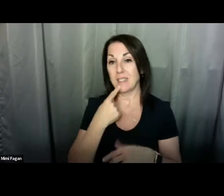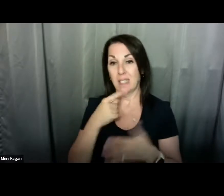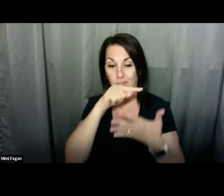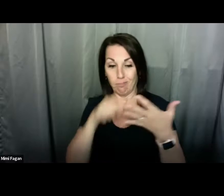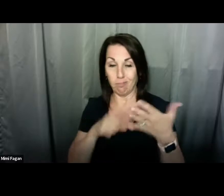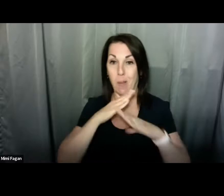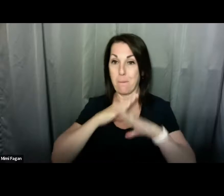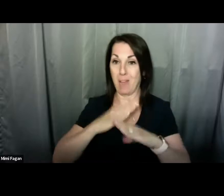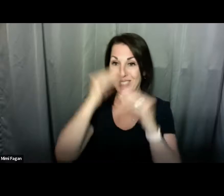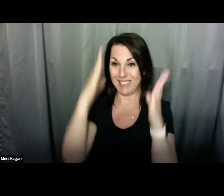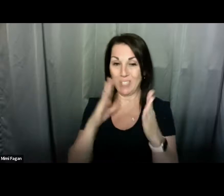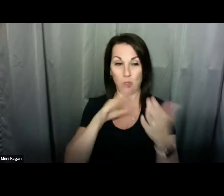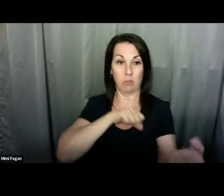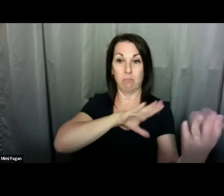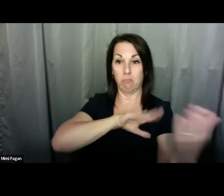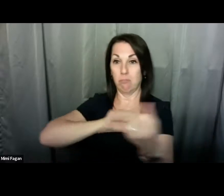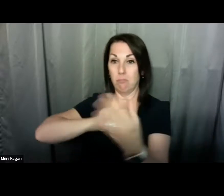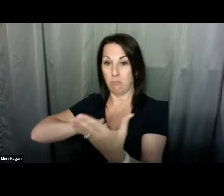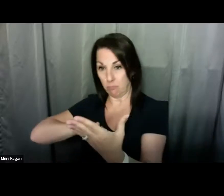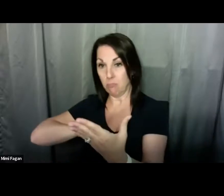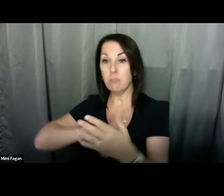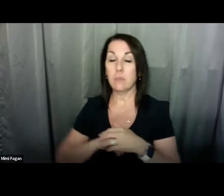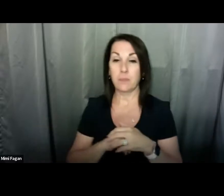barriers that teachers were